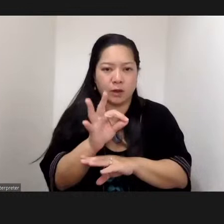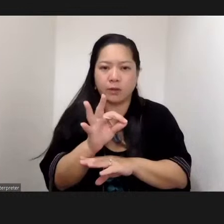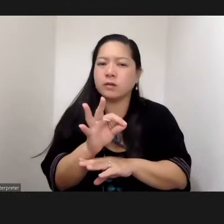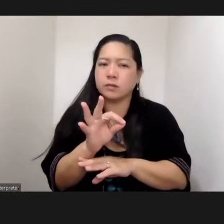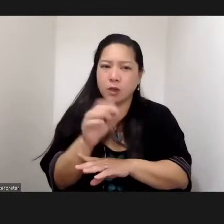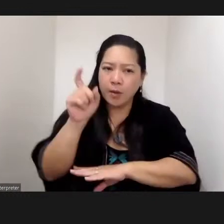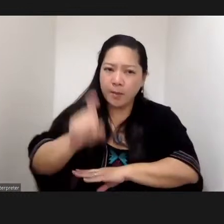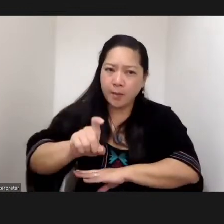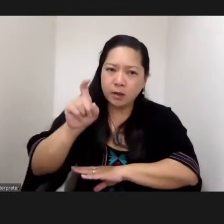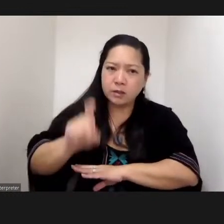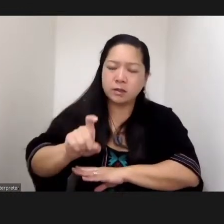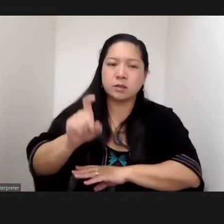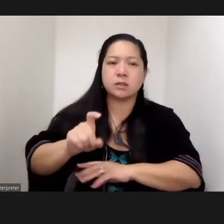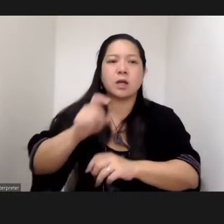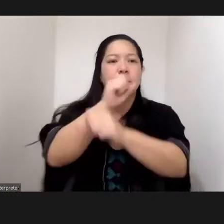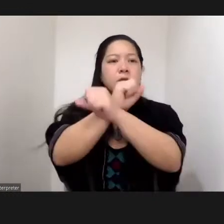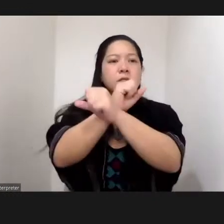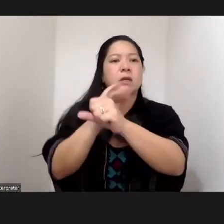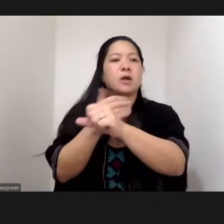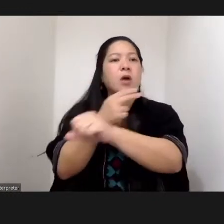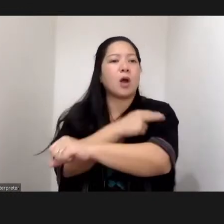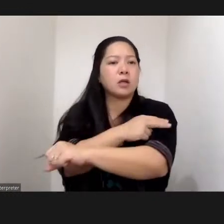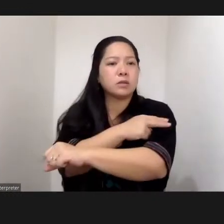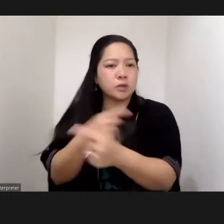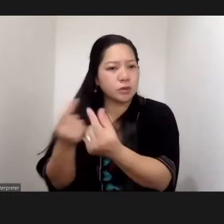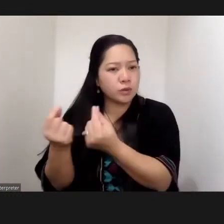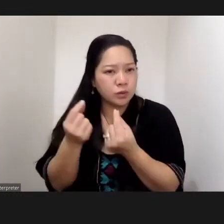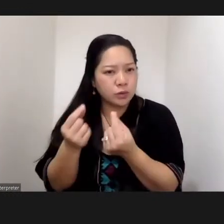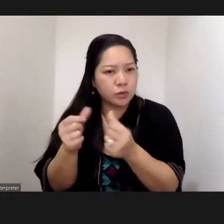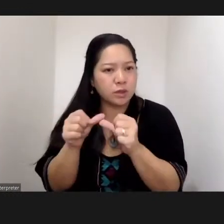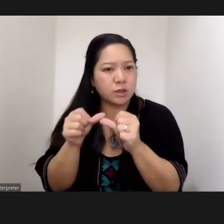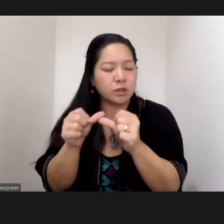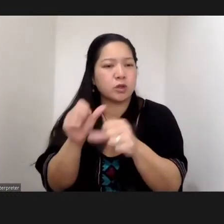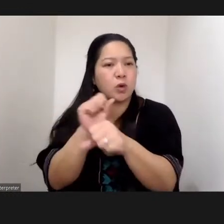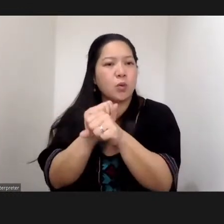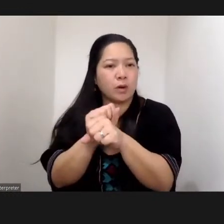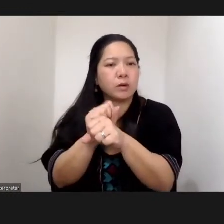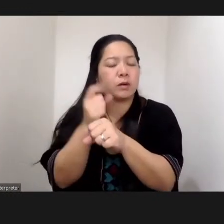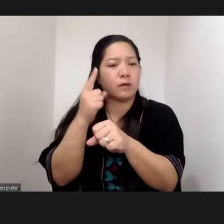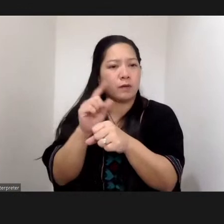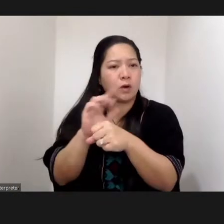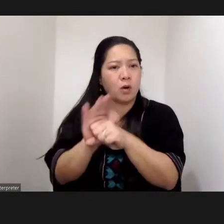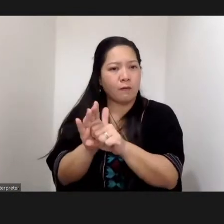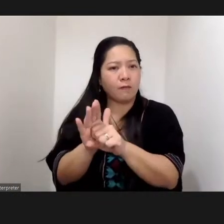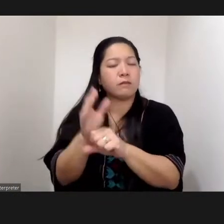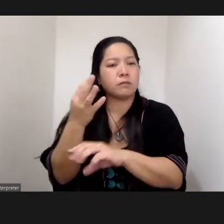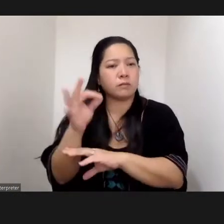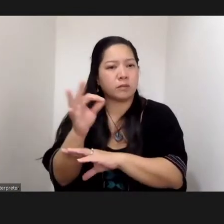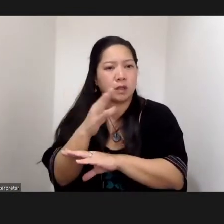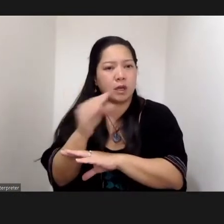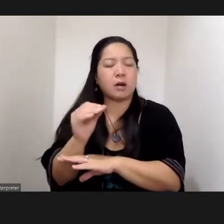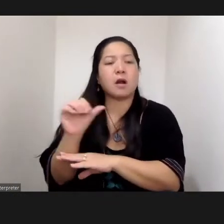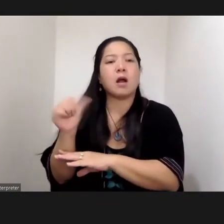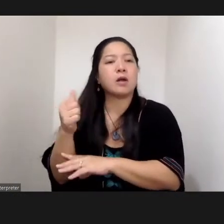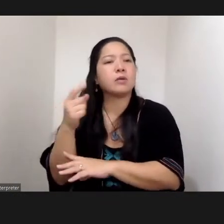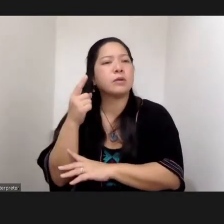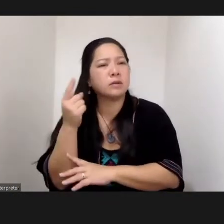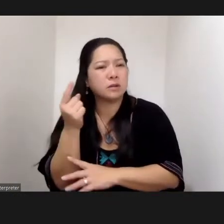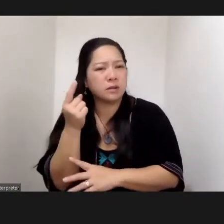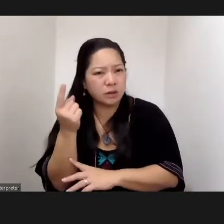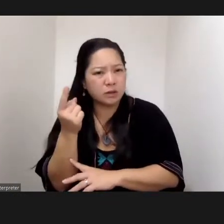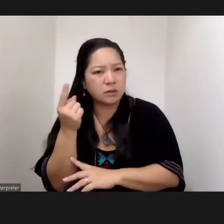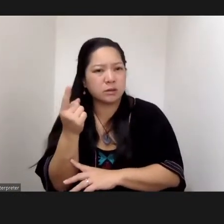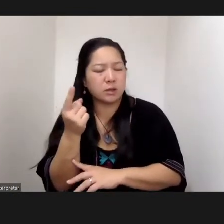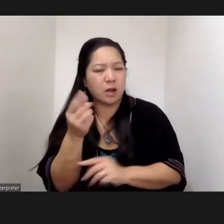protect our hospital to do so. While others may consider a reckless abandonment of